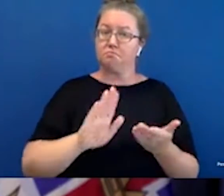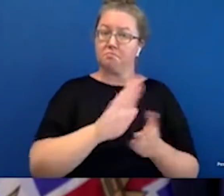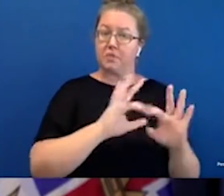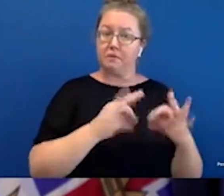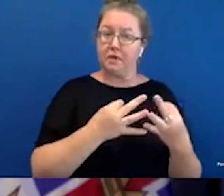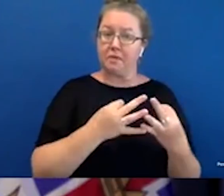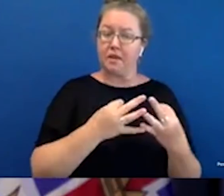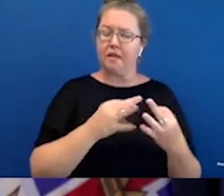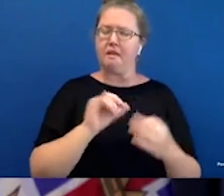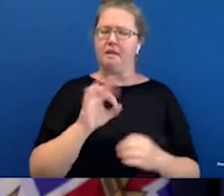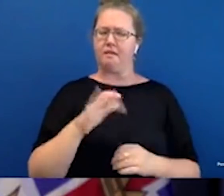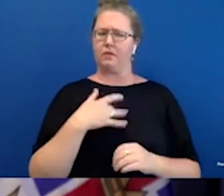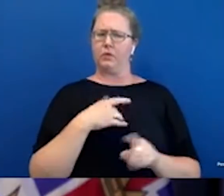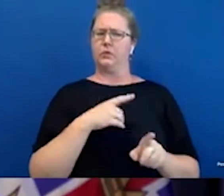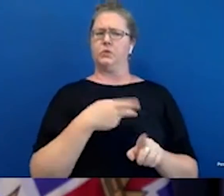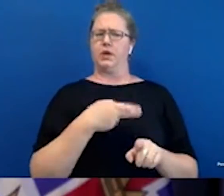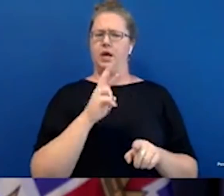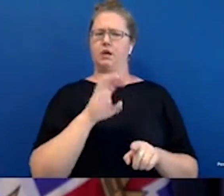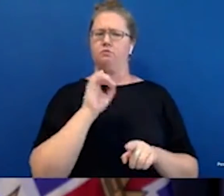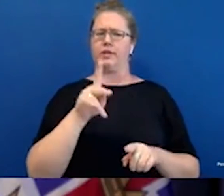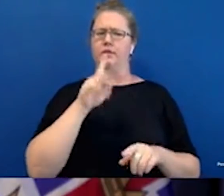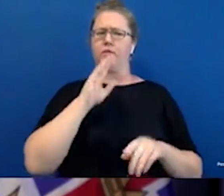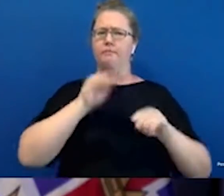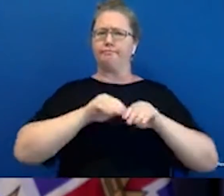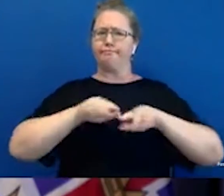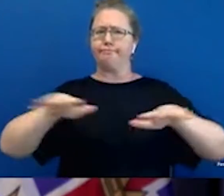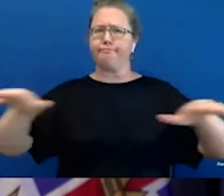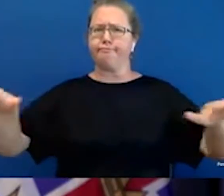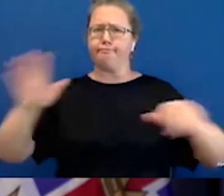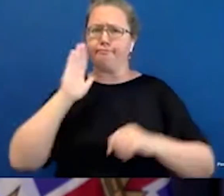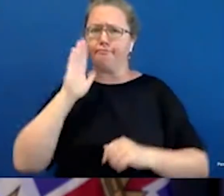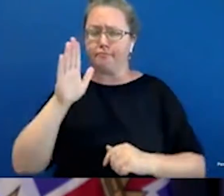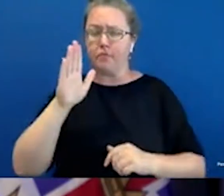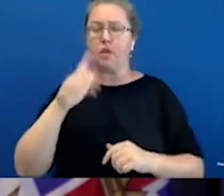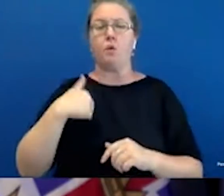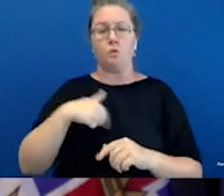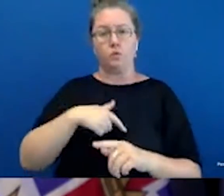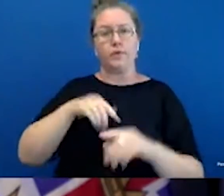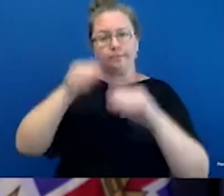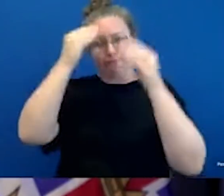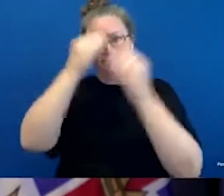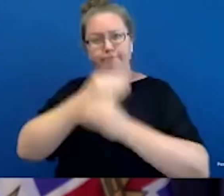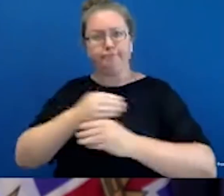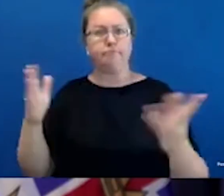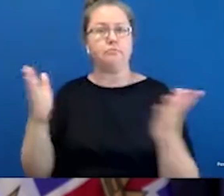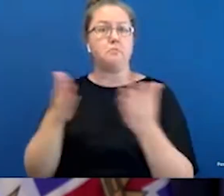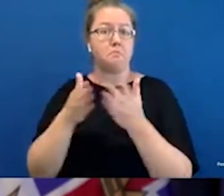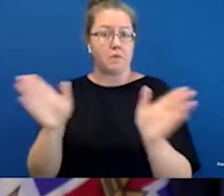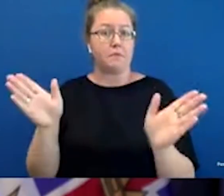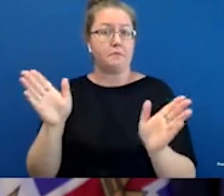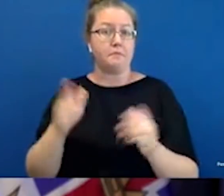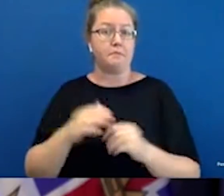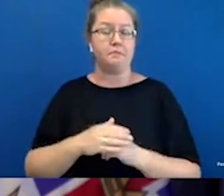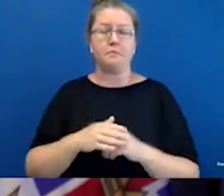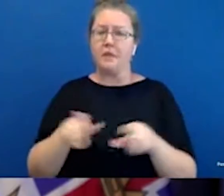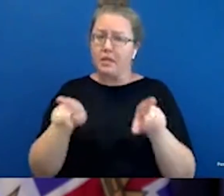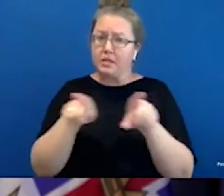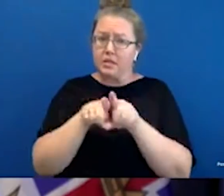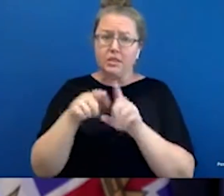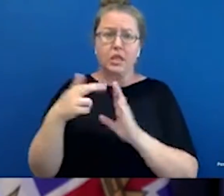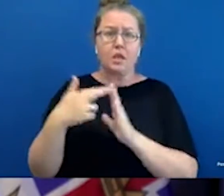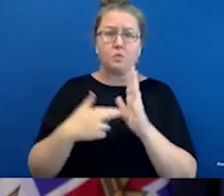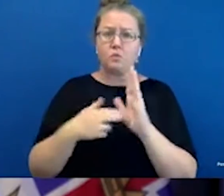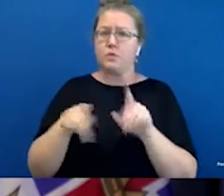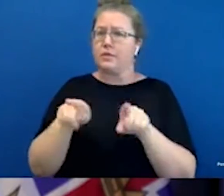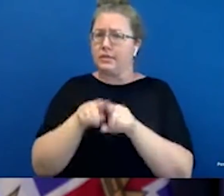potential that risk goes beyond the school, then the public will also be notified. These are protocols that we have used in the past, and we